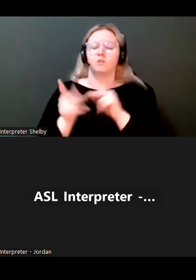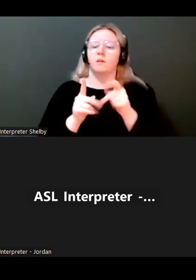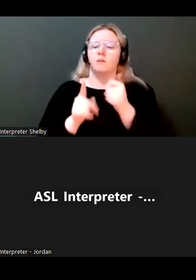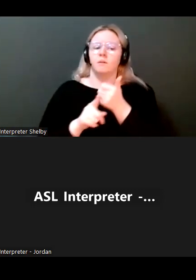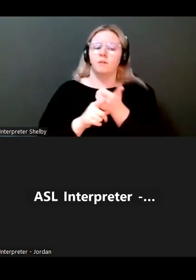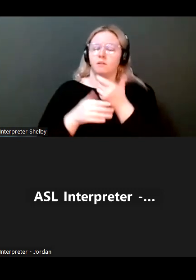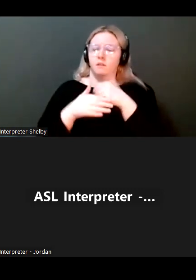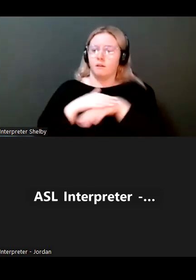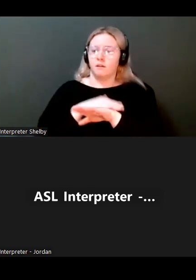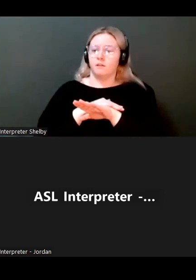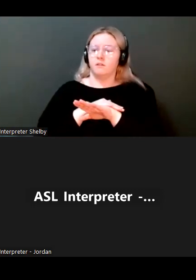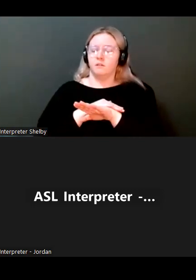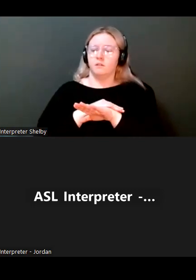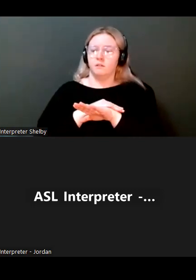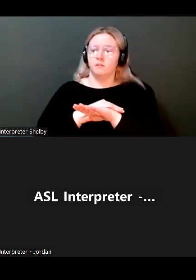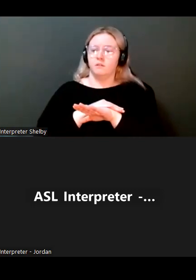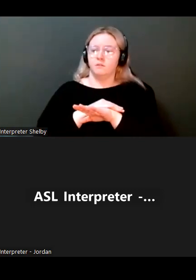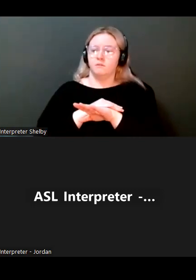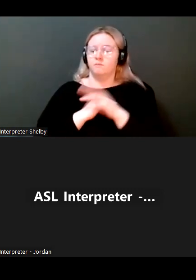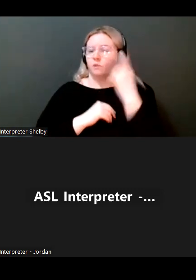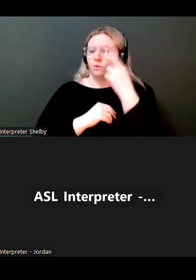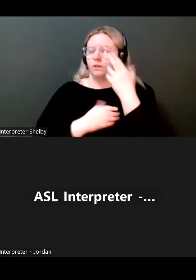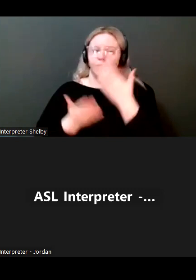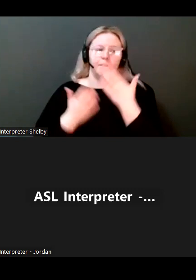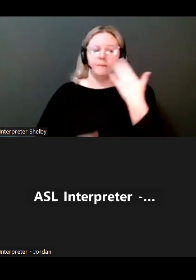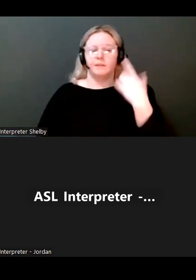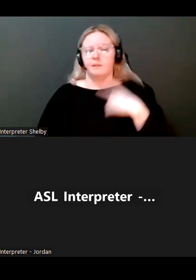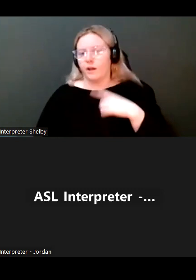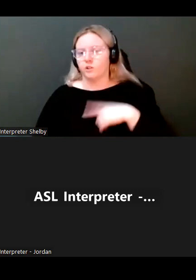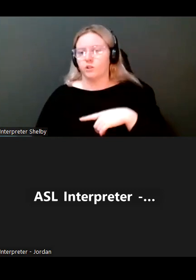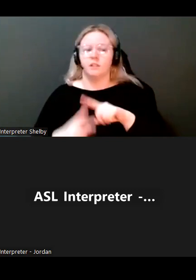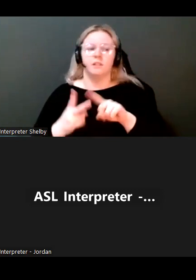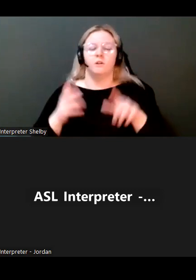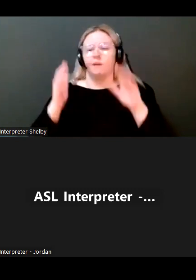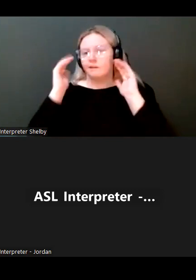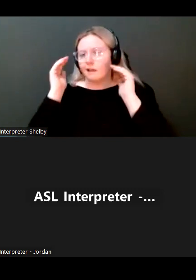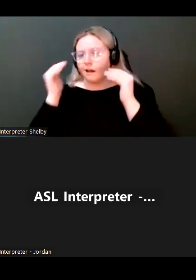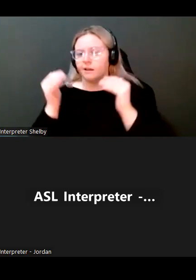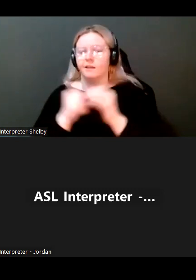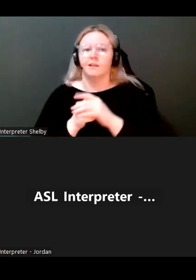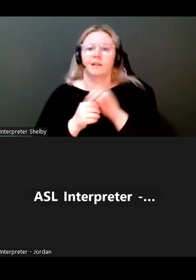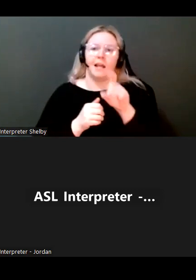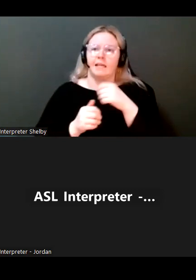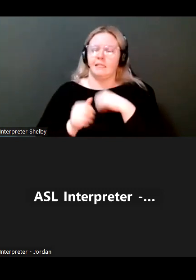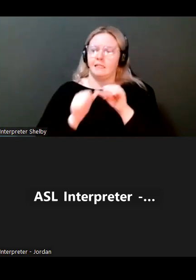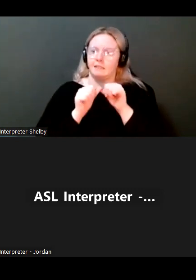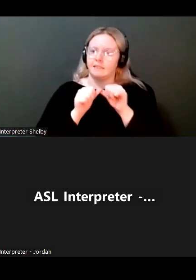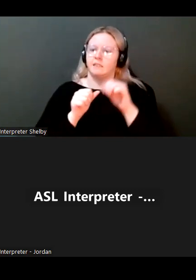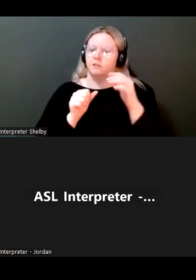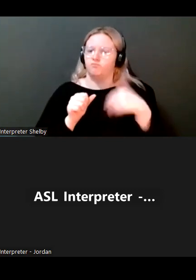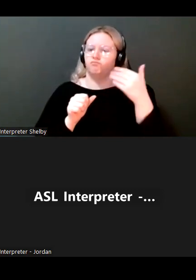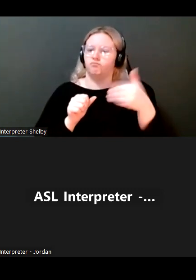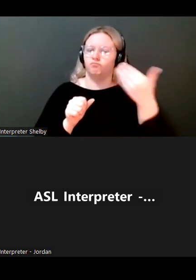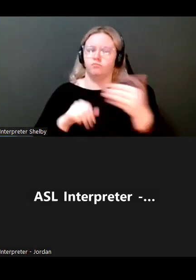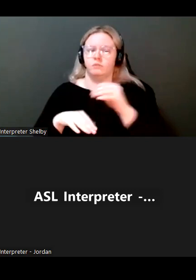what, maybe I'm dealing with depression or anxiety, and I need some ongoing counseling. And,